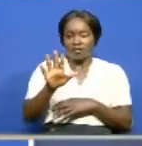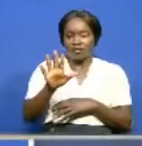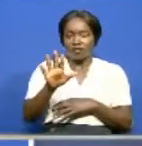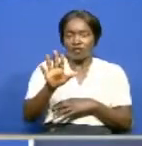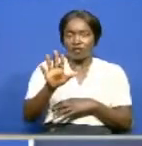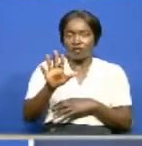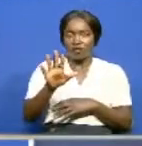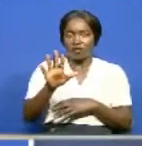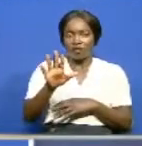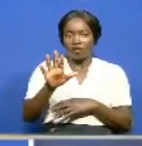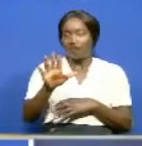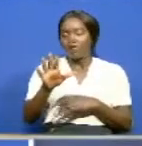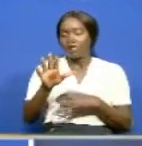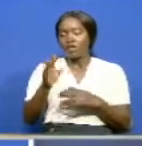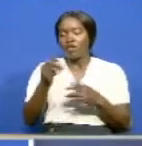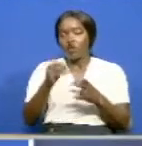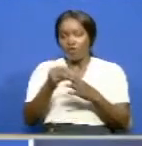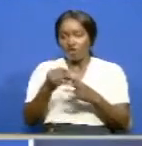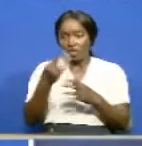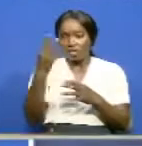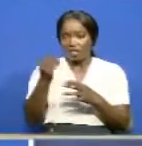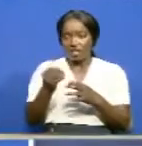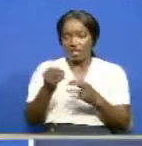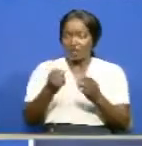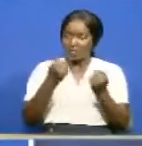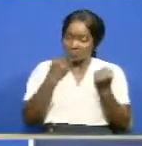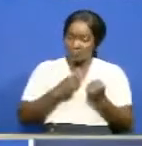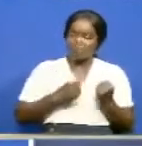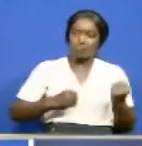almost 30 athletes who will be representing